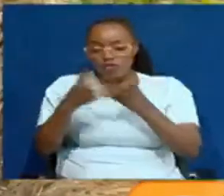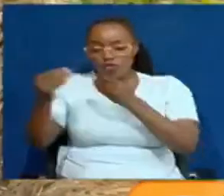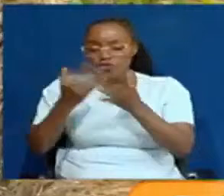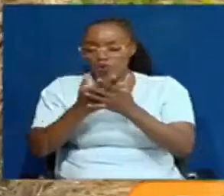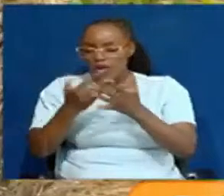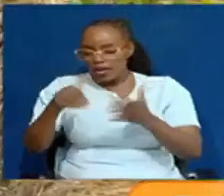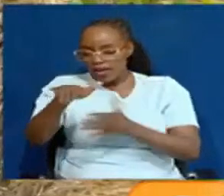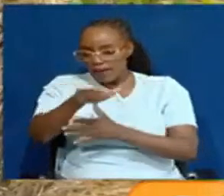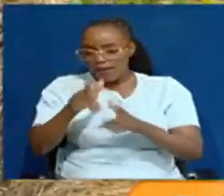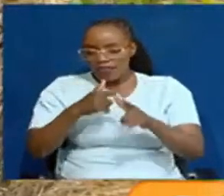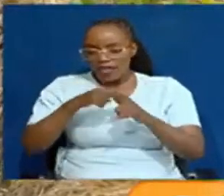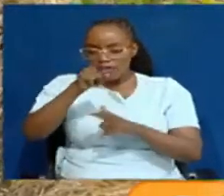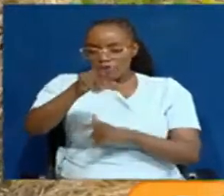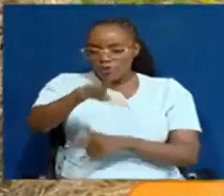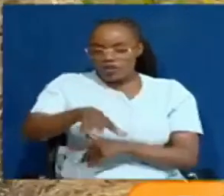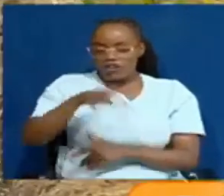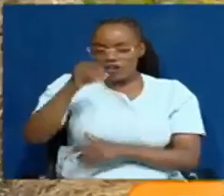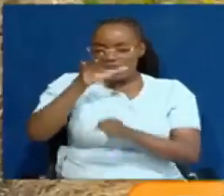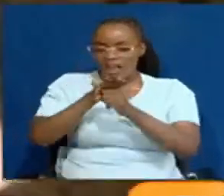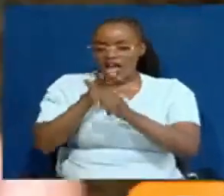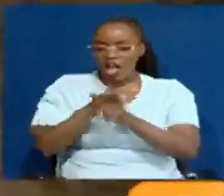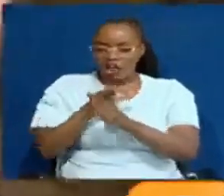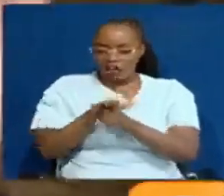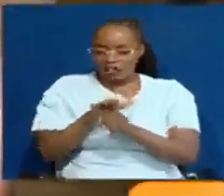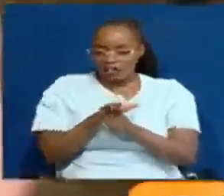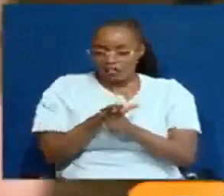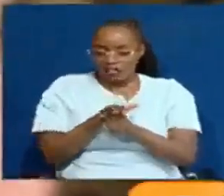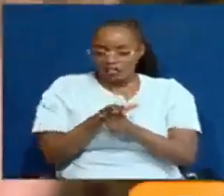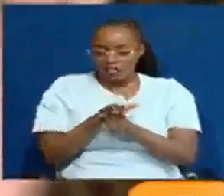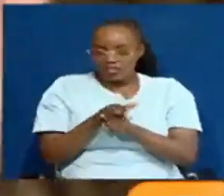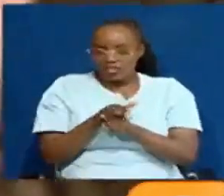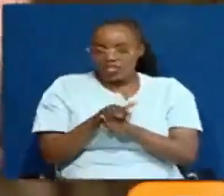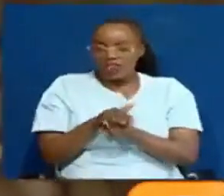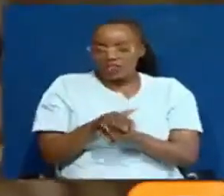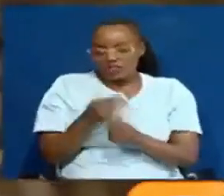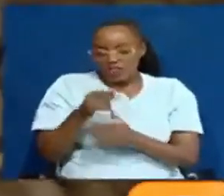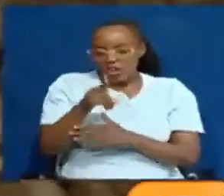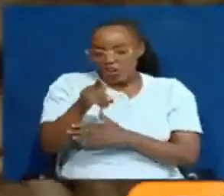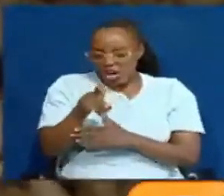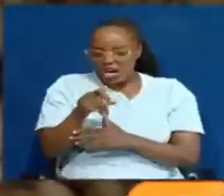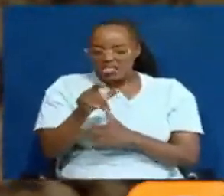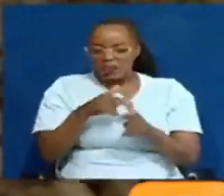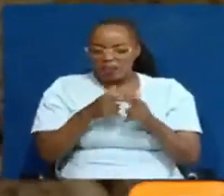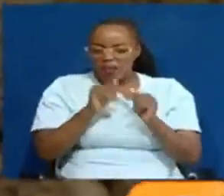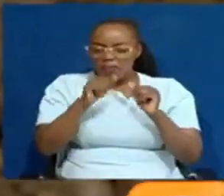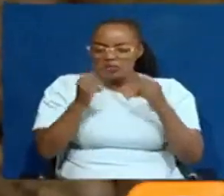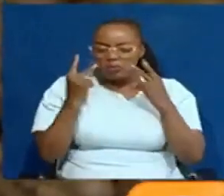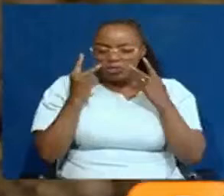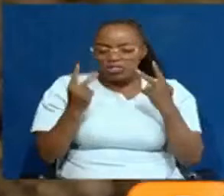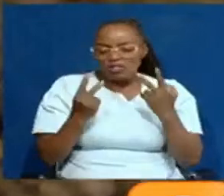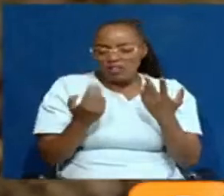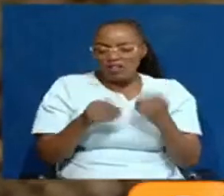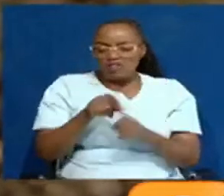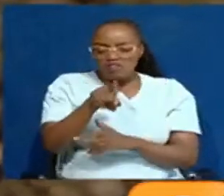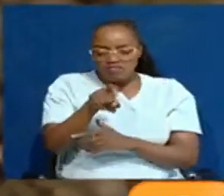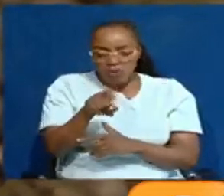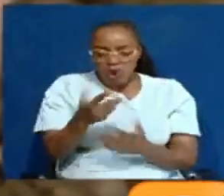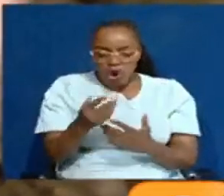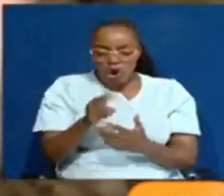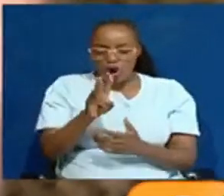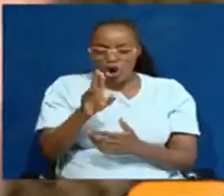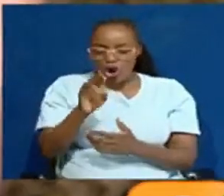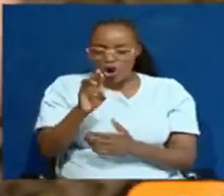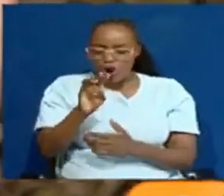beds, you'll find so much organisms there. You'll see earthworms. You'll